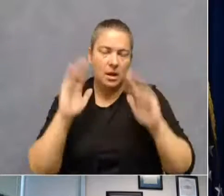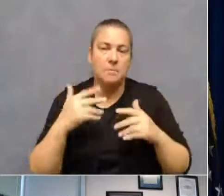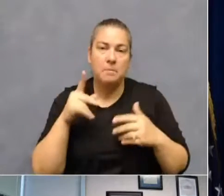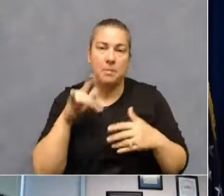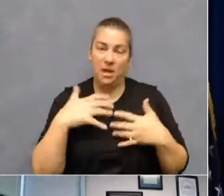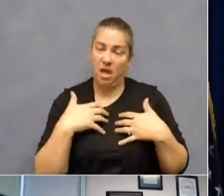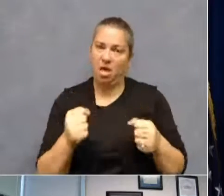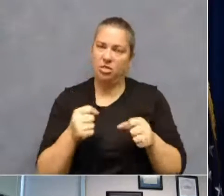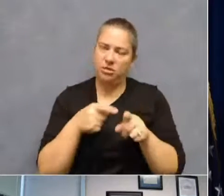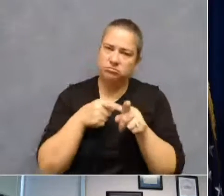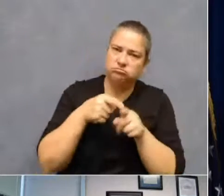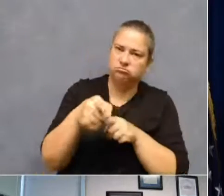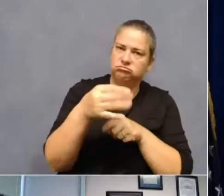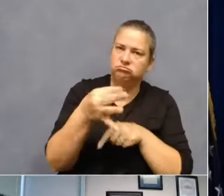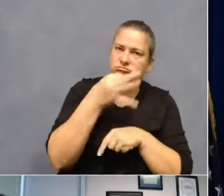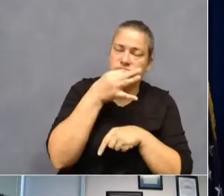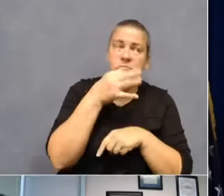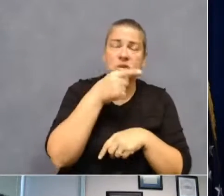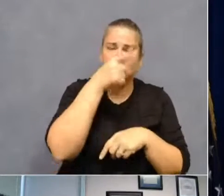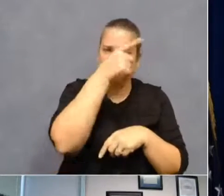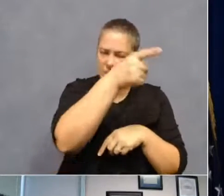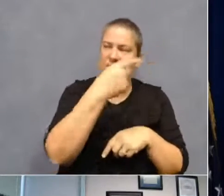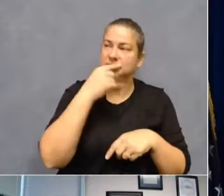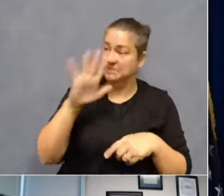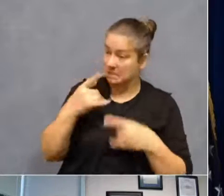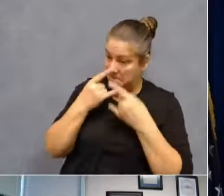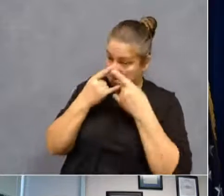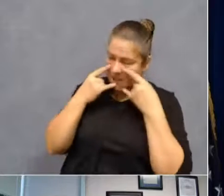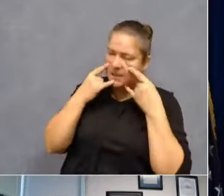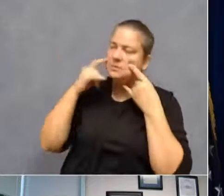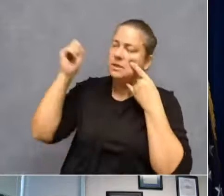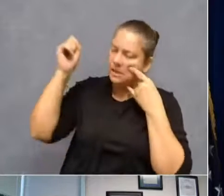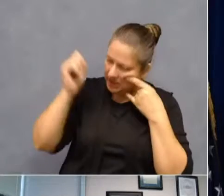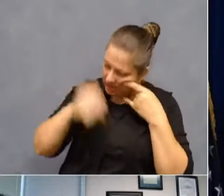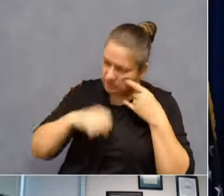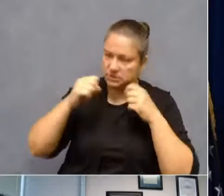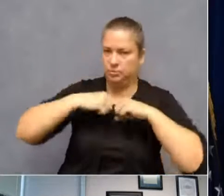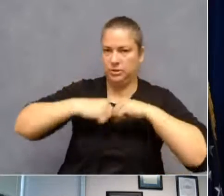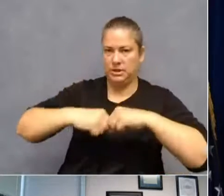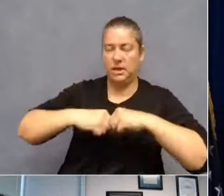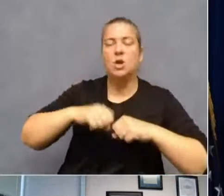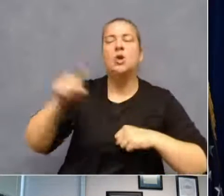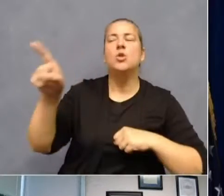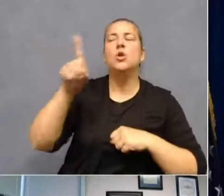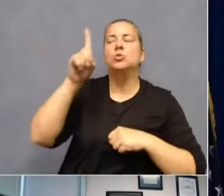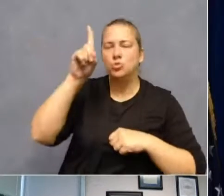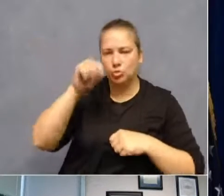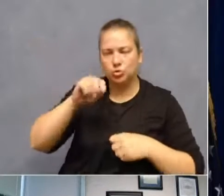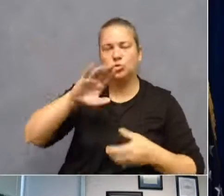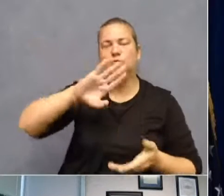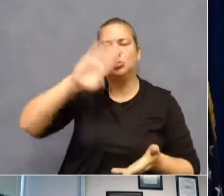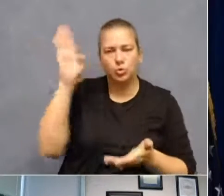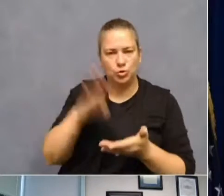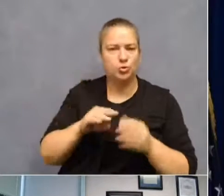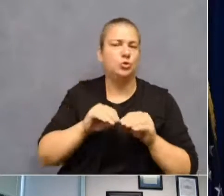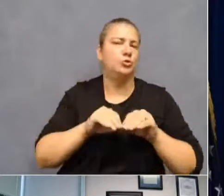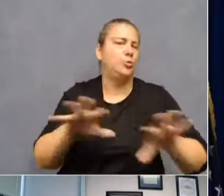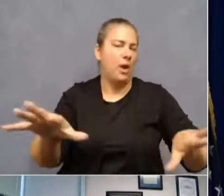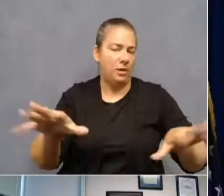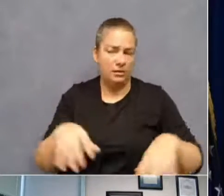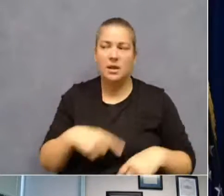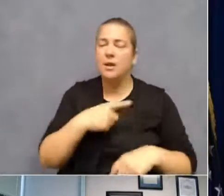masks are clearly protective, that they definitely help reduce the spread of the disease, They protect the